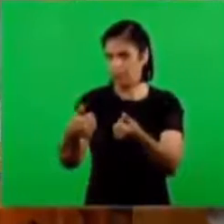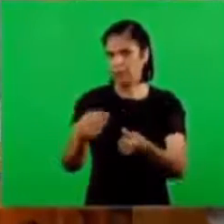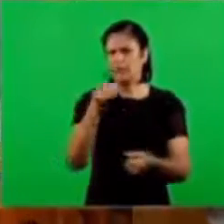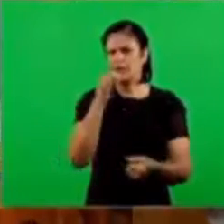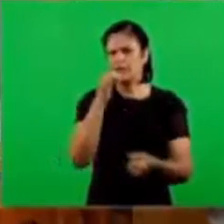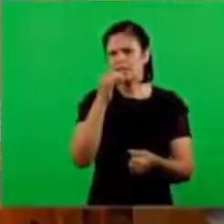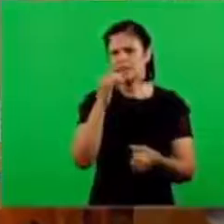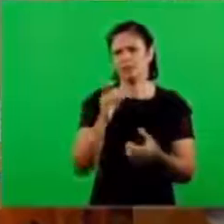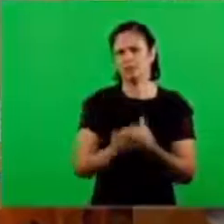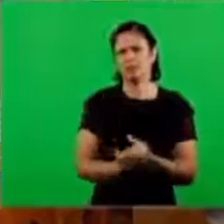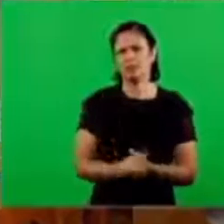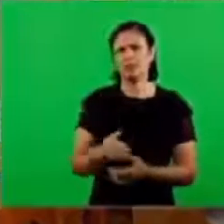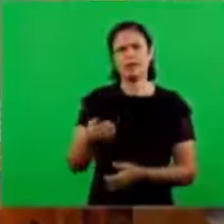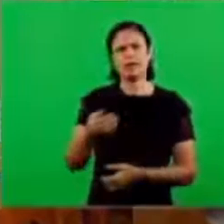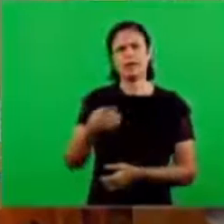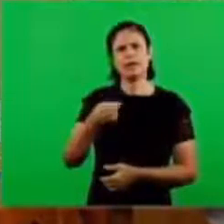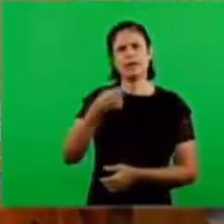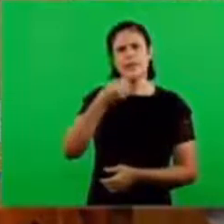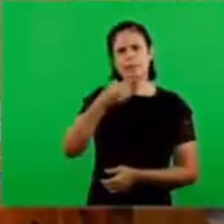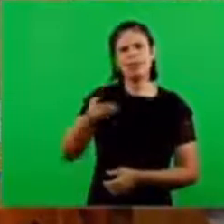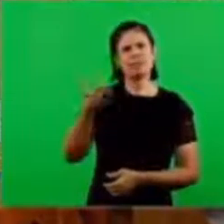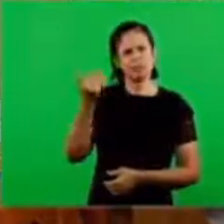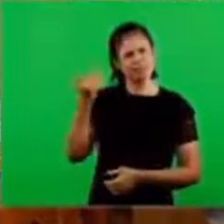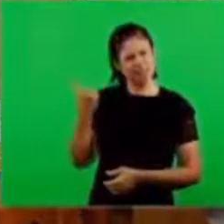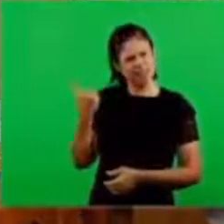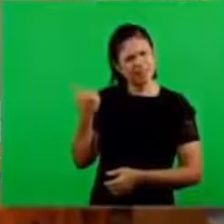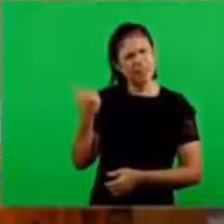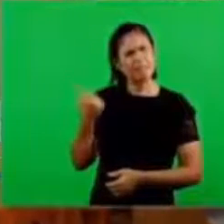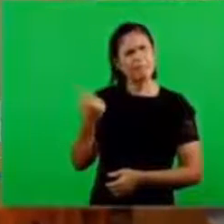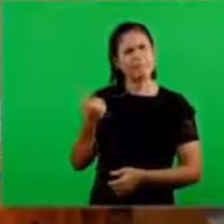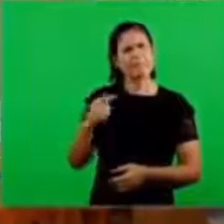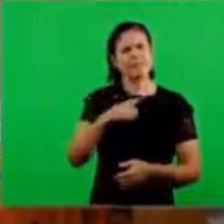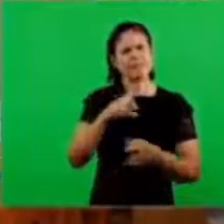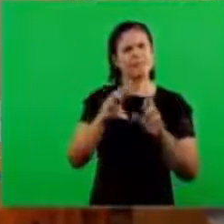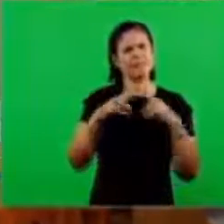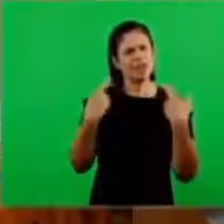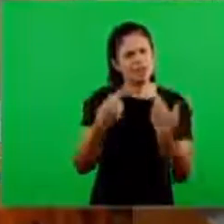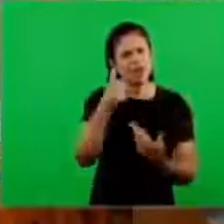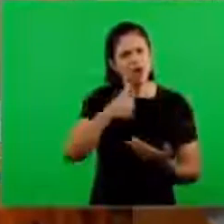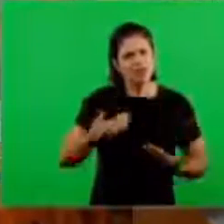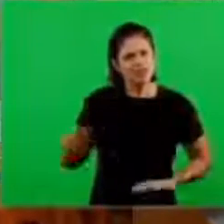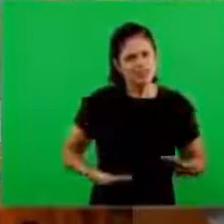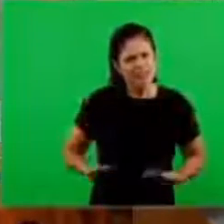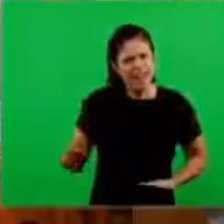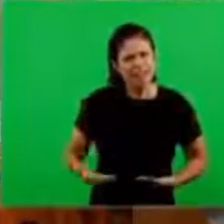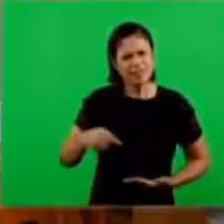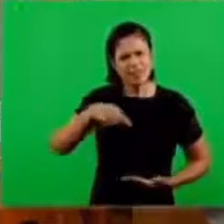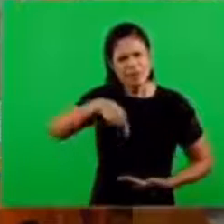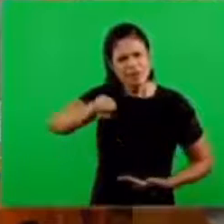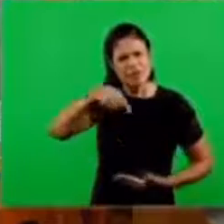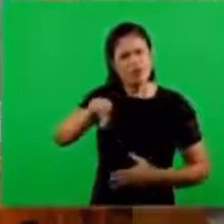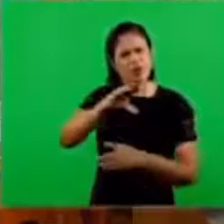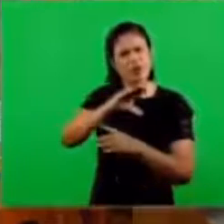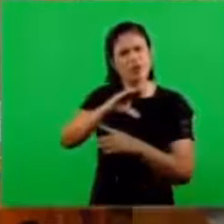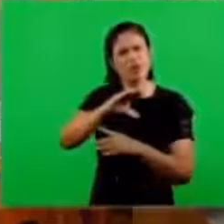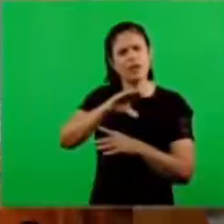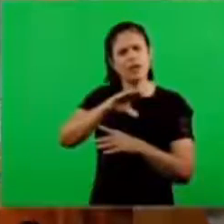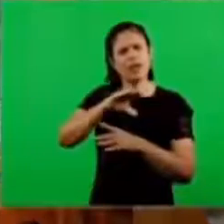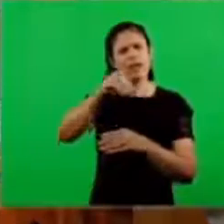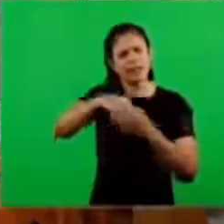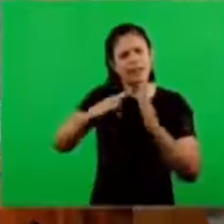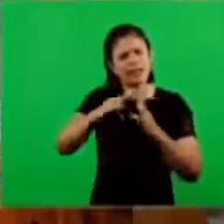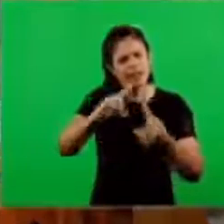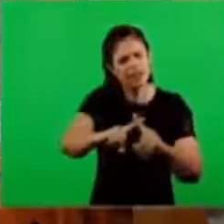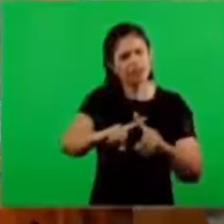the Manaus have not been open for the women. They are anxious, calling, asking what day